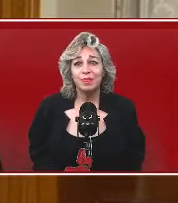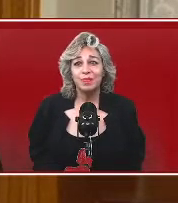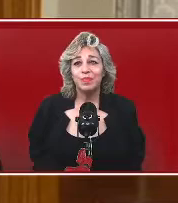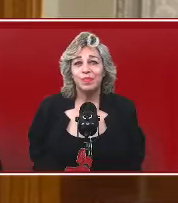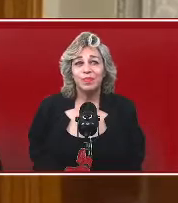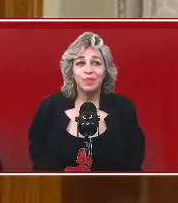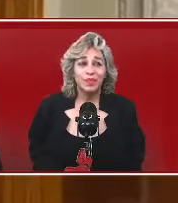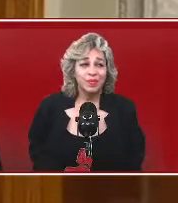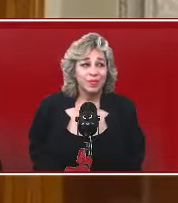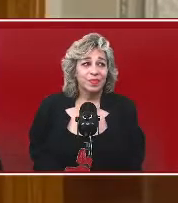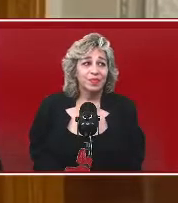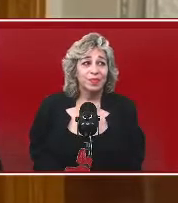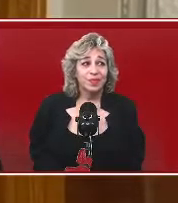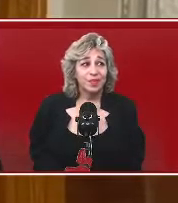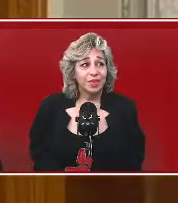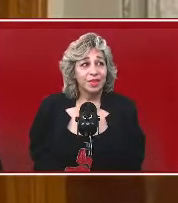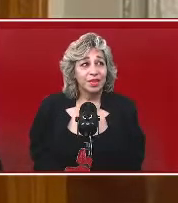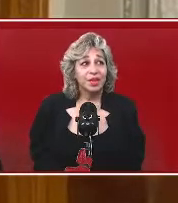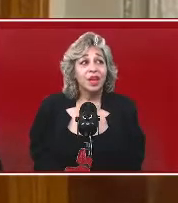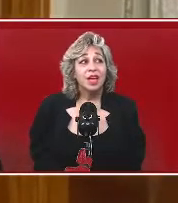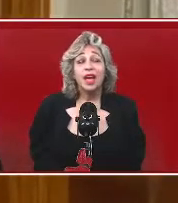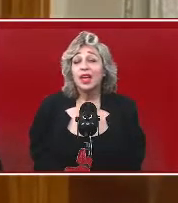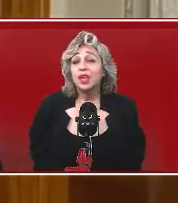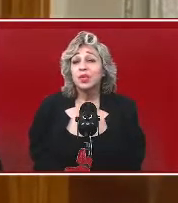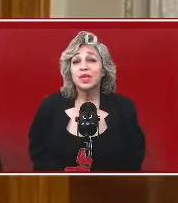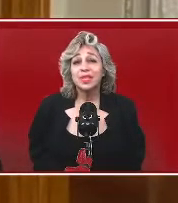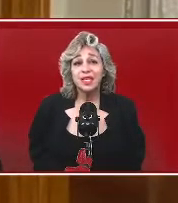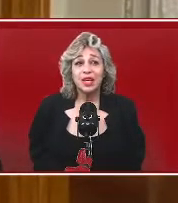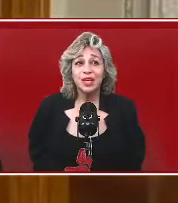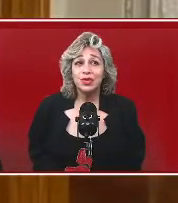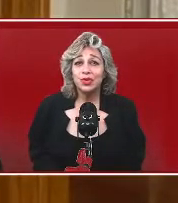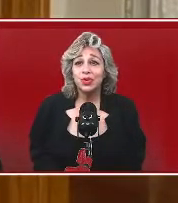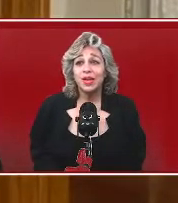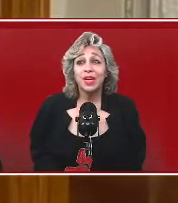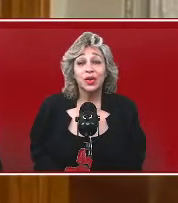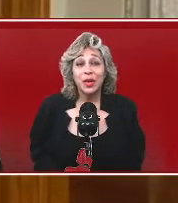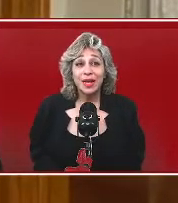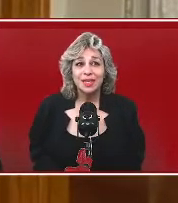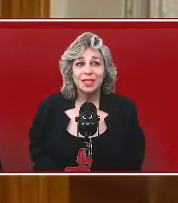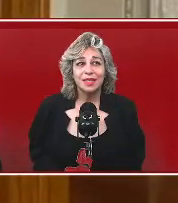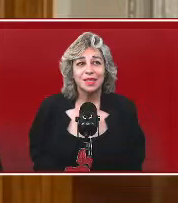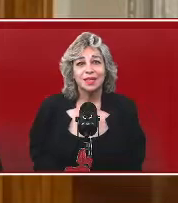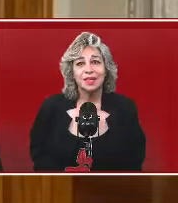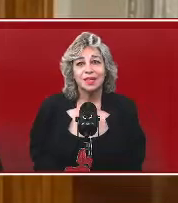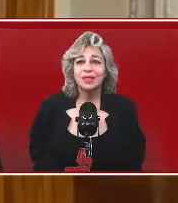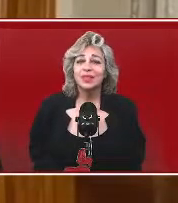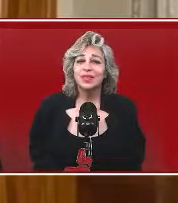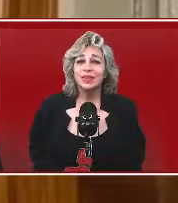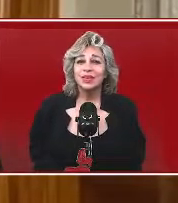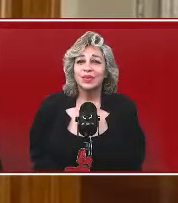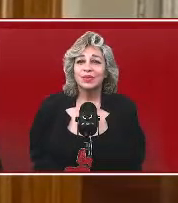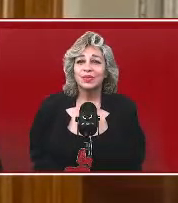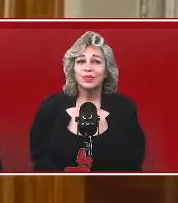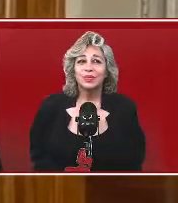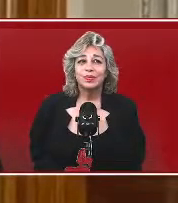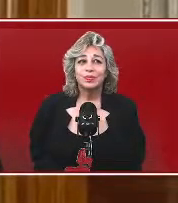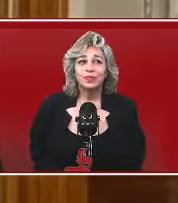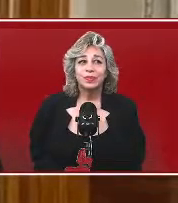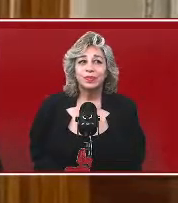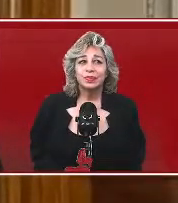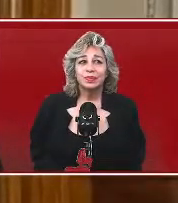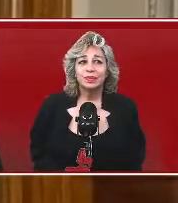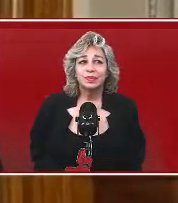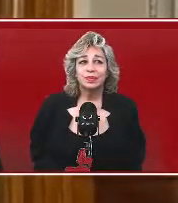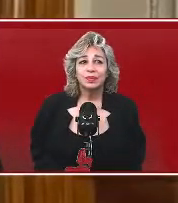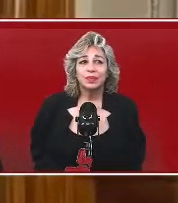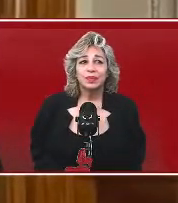million. Y va a ir aumentando. And it will continue to increase Porque vamos a entregar